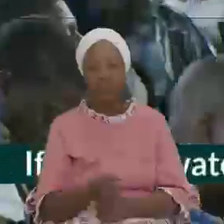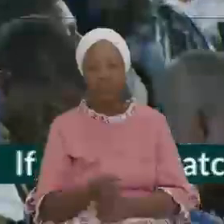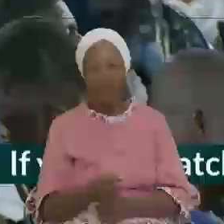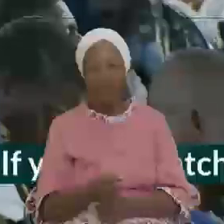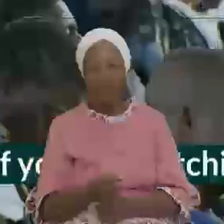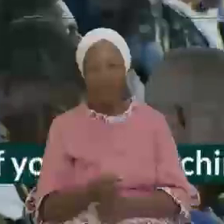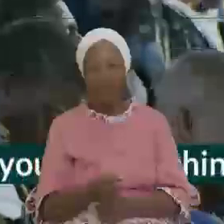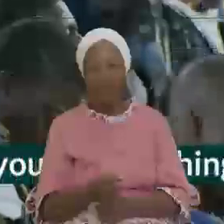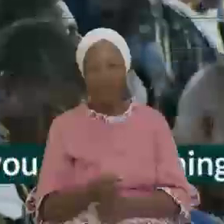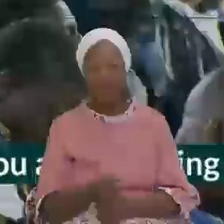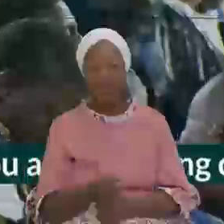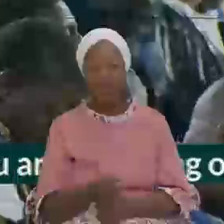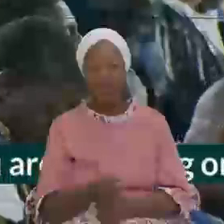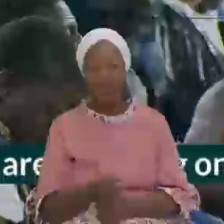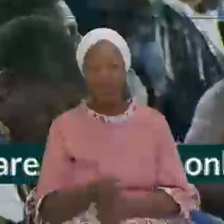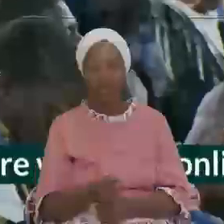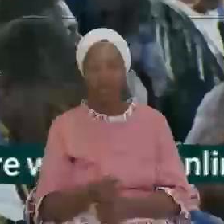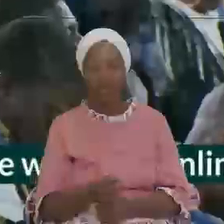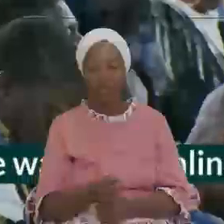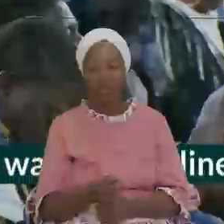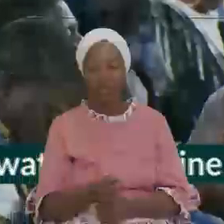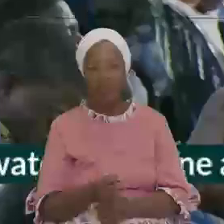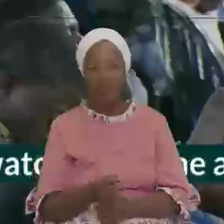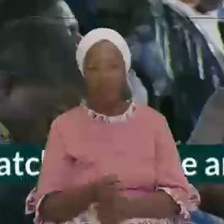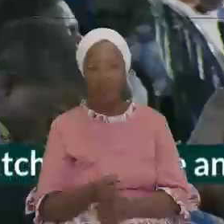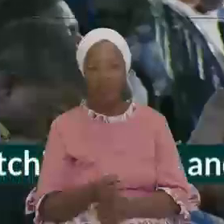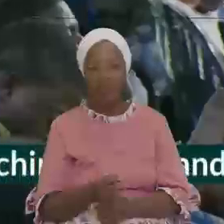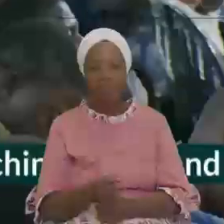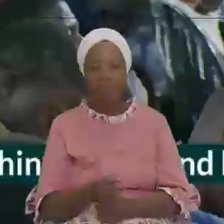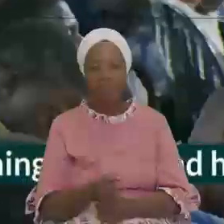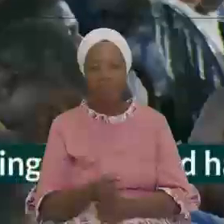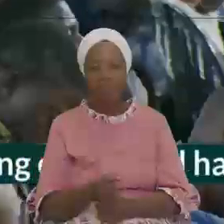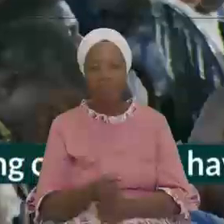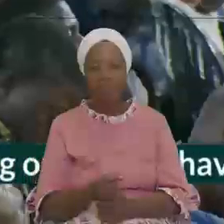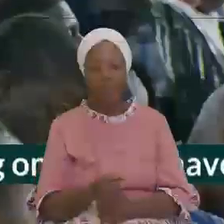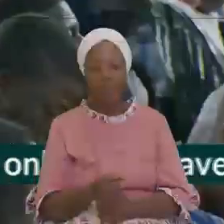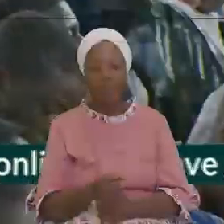No, the counselor will submit to the supervisors.